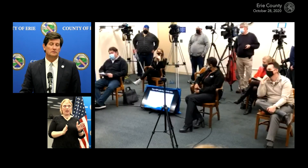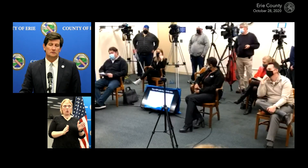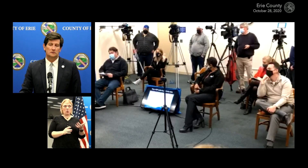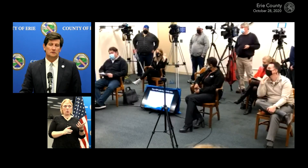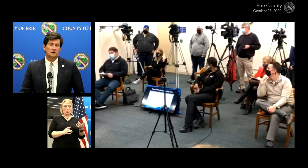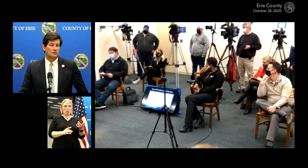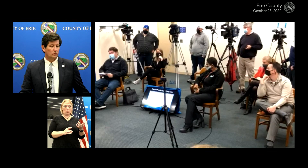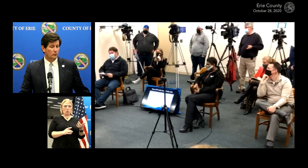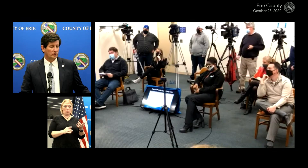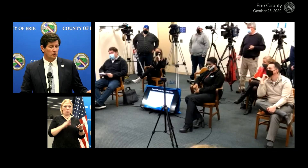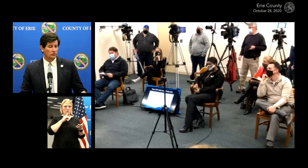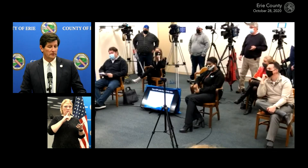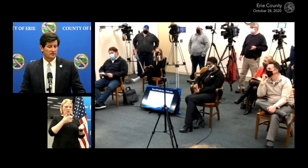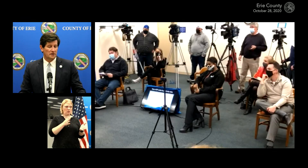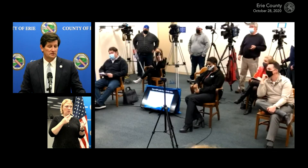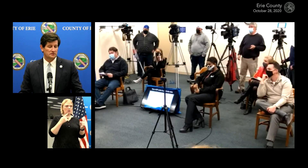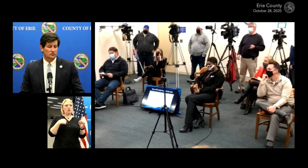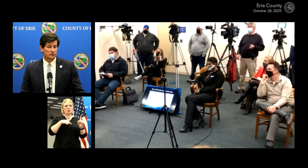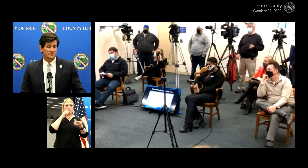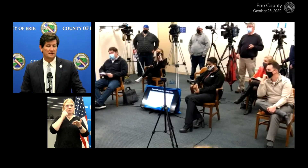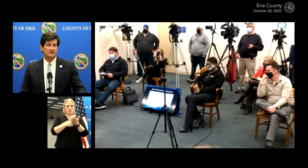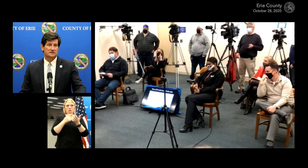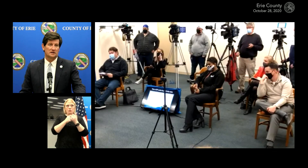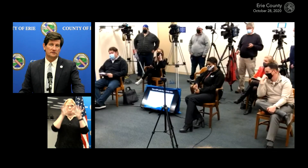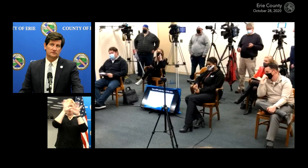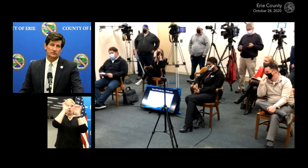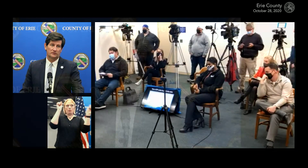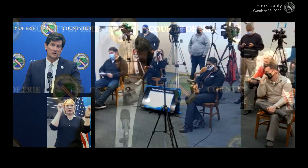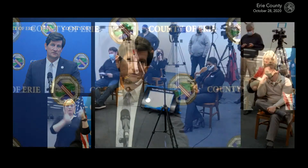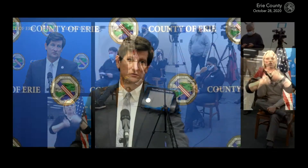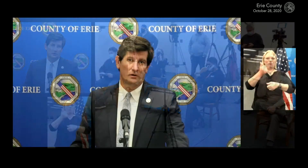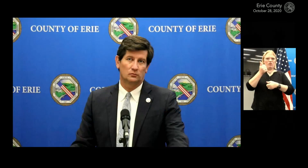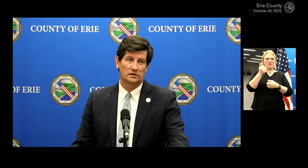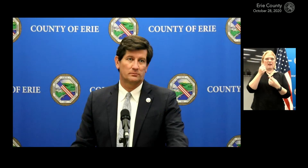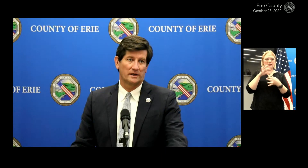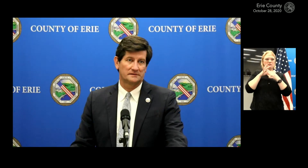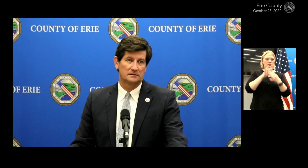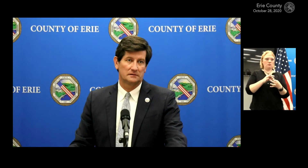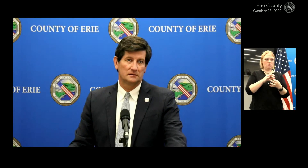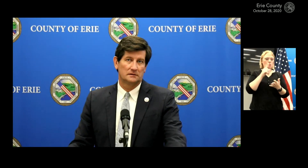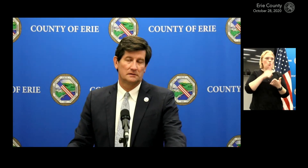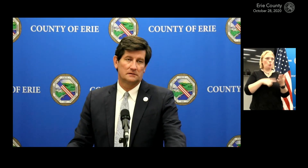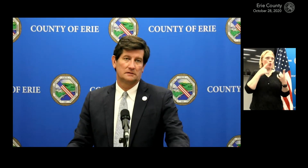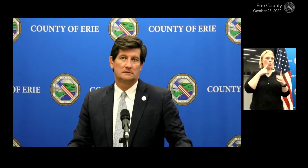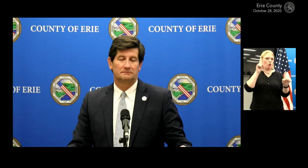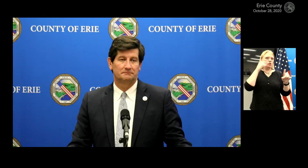that get away with those? We're gonna talk to the superintendents and others with regards to what works best.